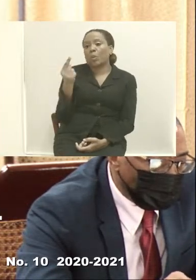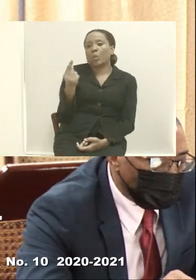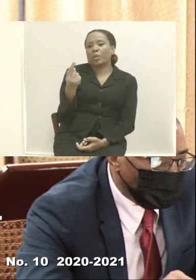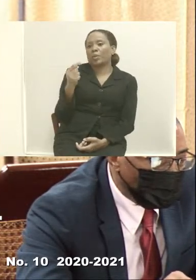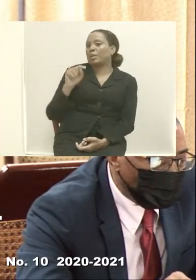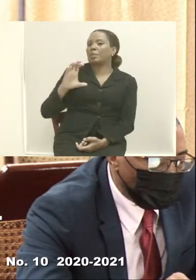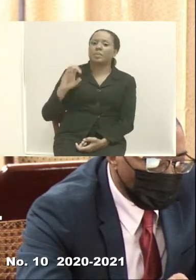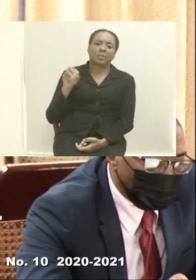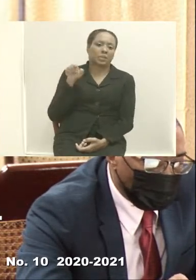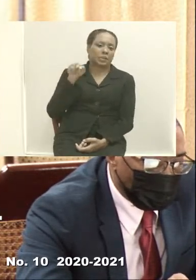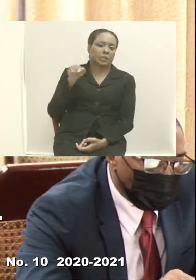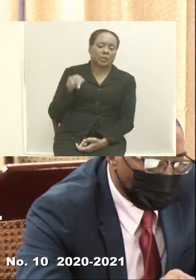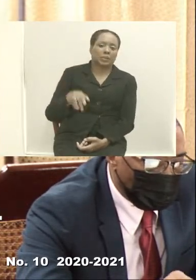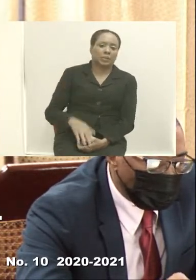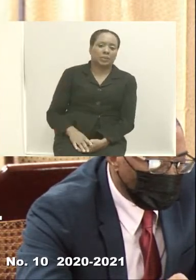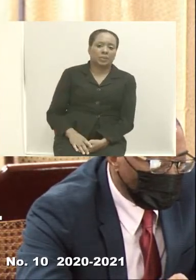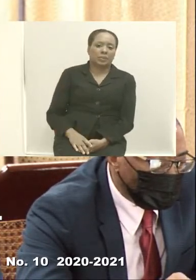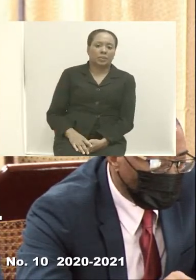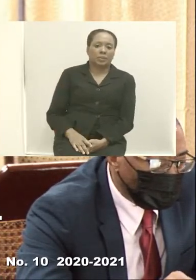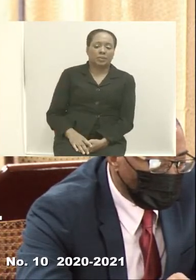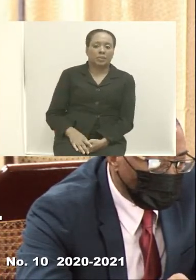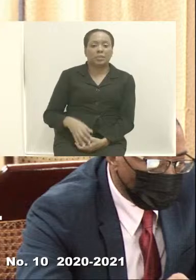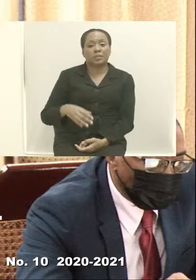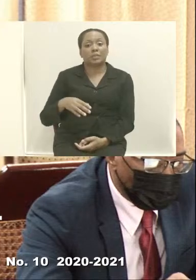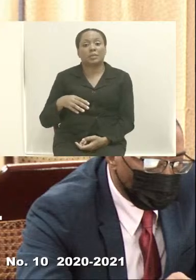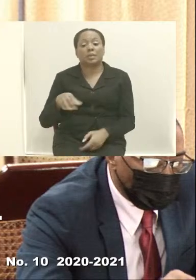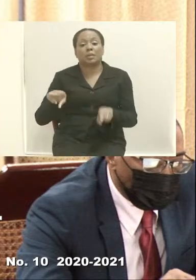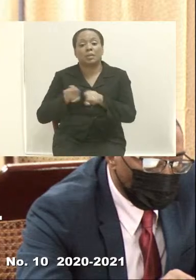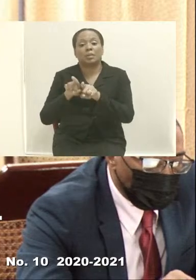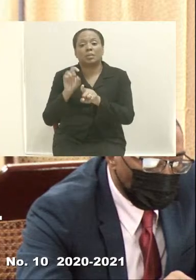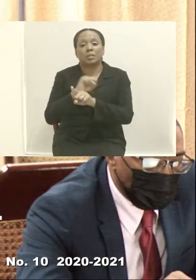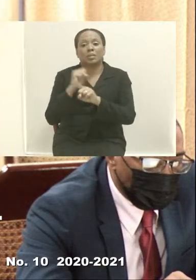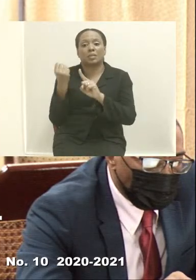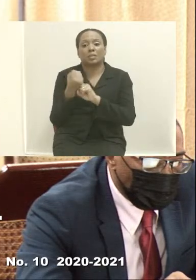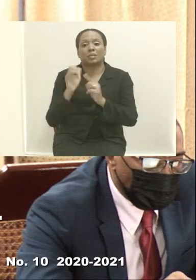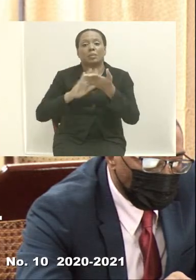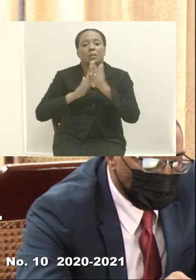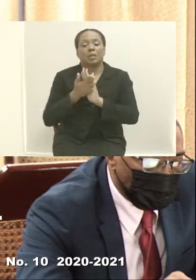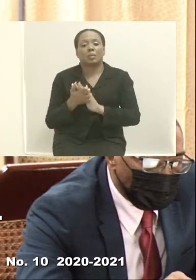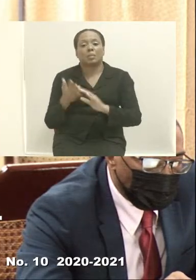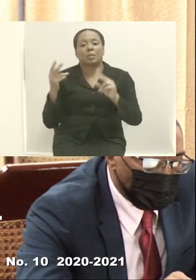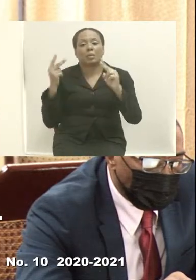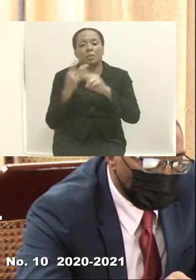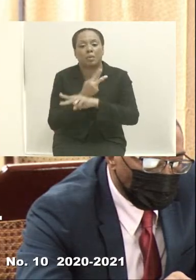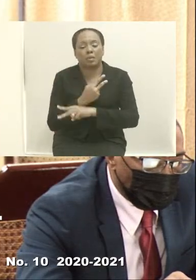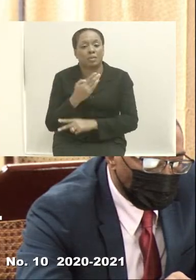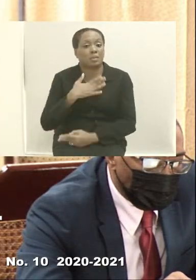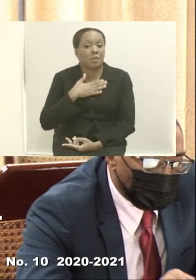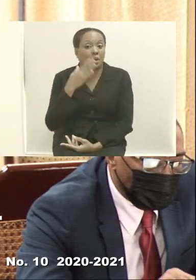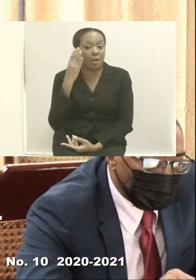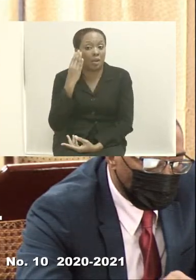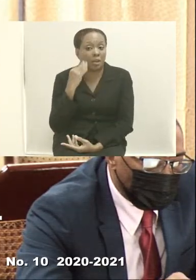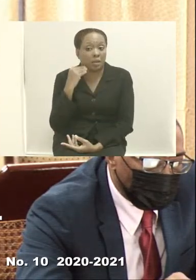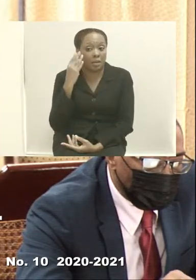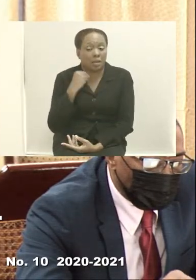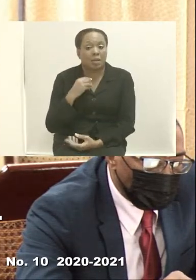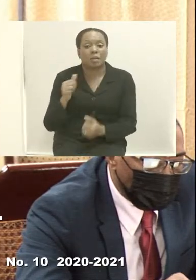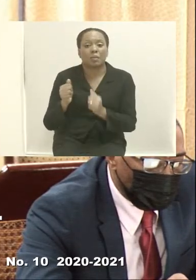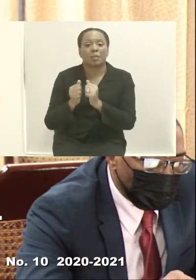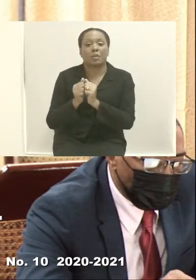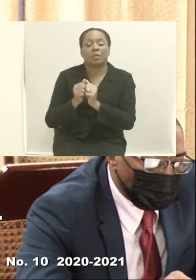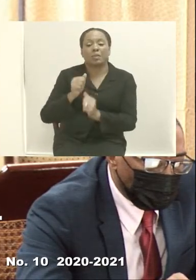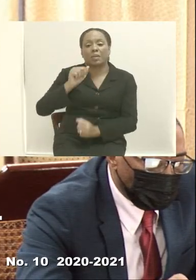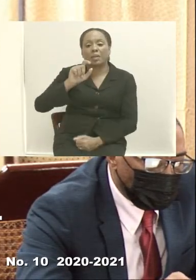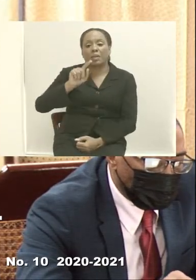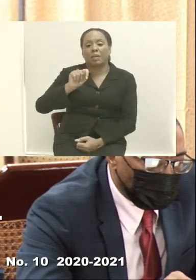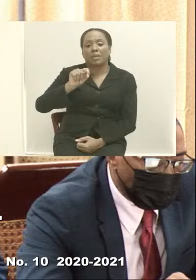respect to that. We also have a situation now that's growing worse, Madam Speaker, and that's my experience with the telecommunications entities